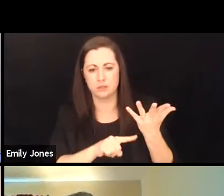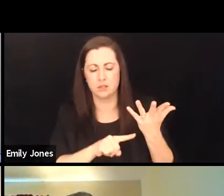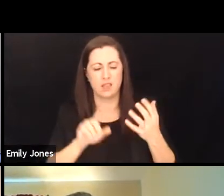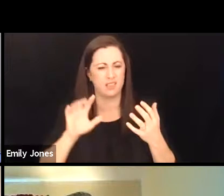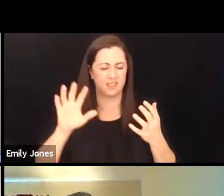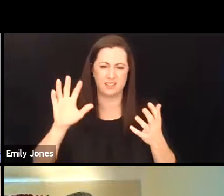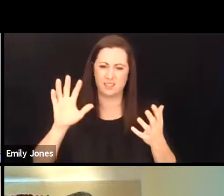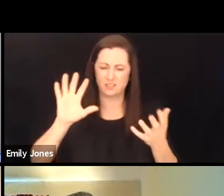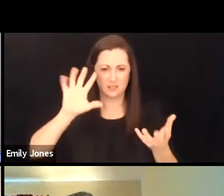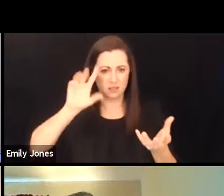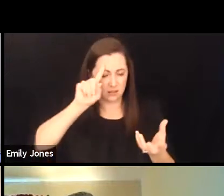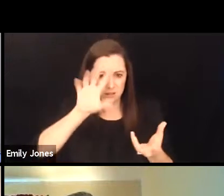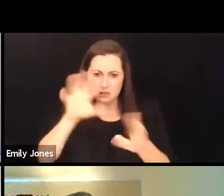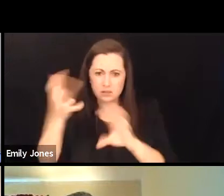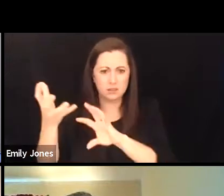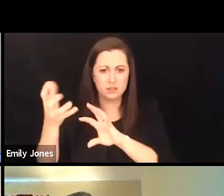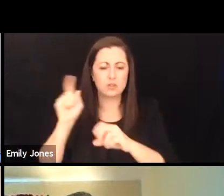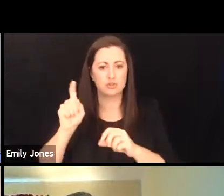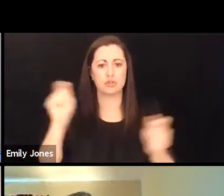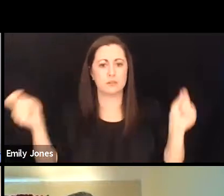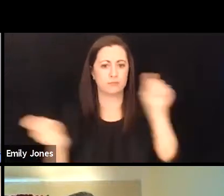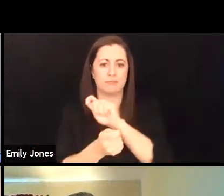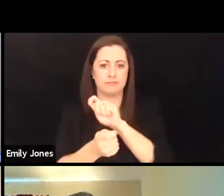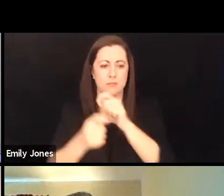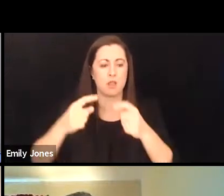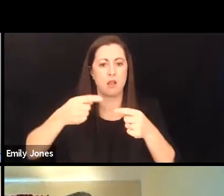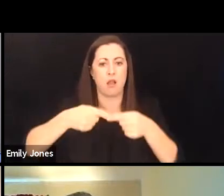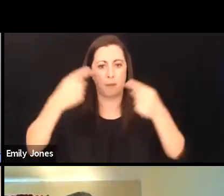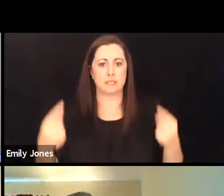on its side. And